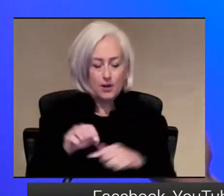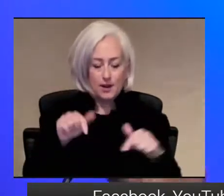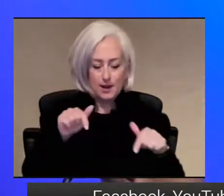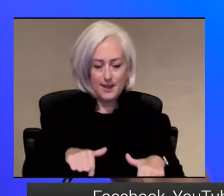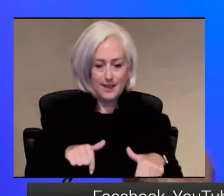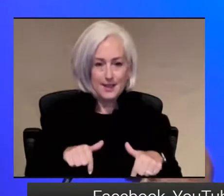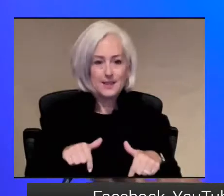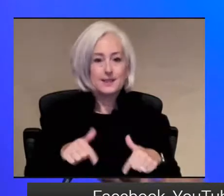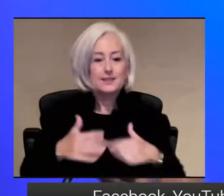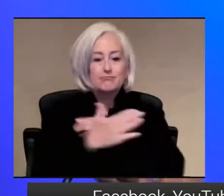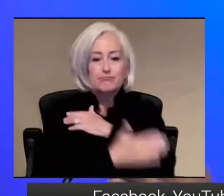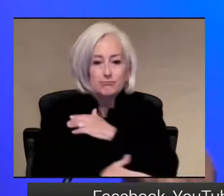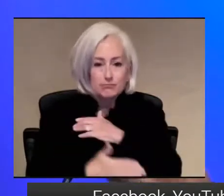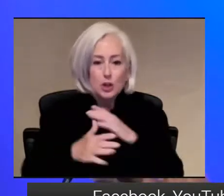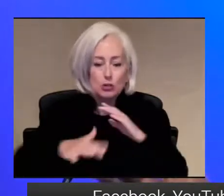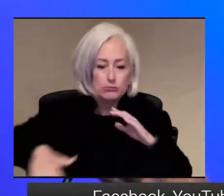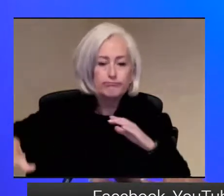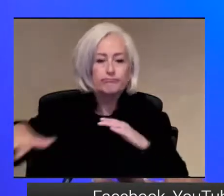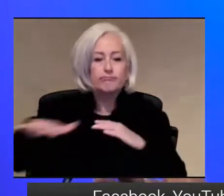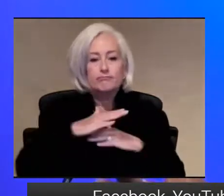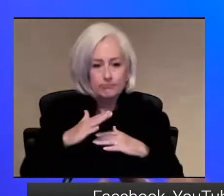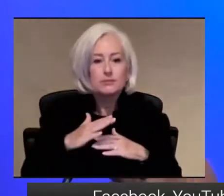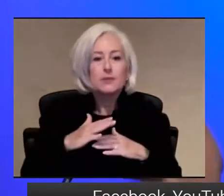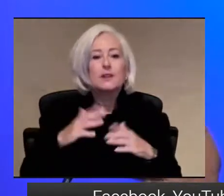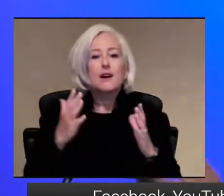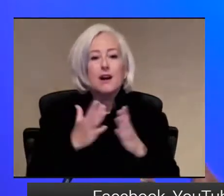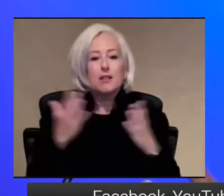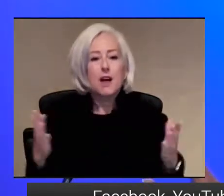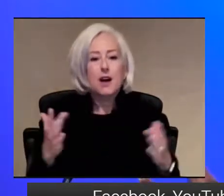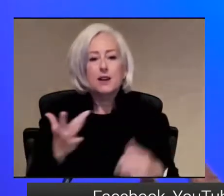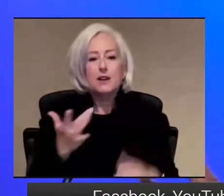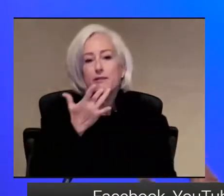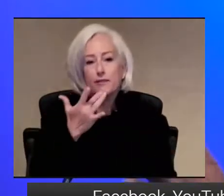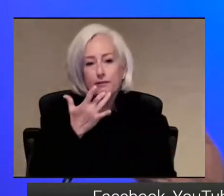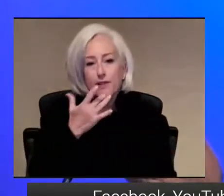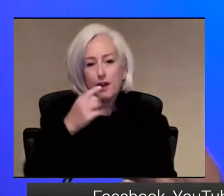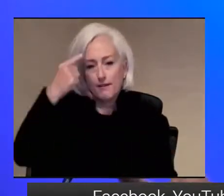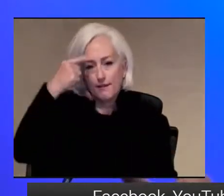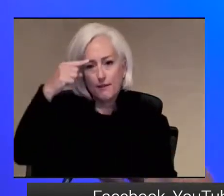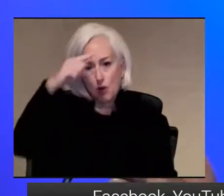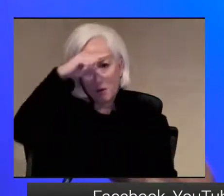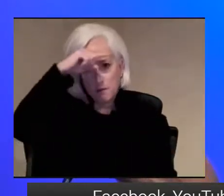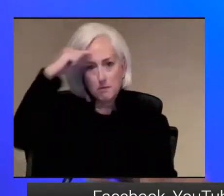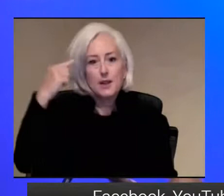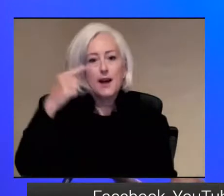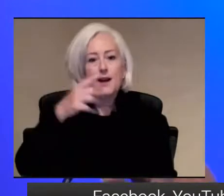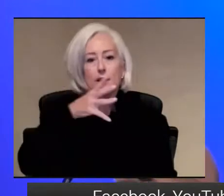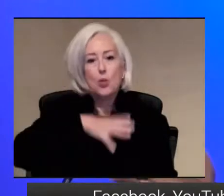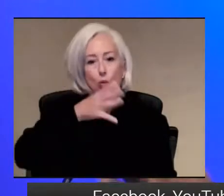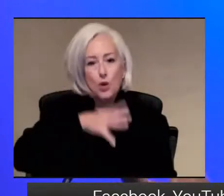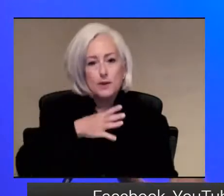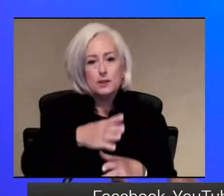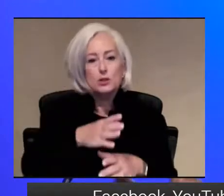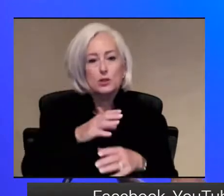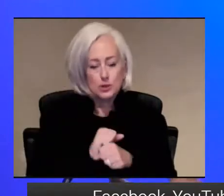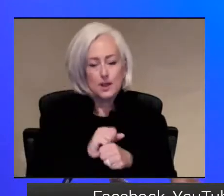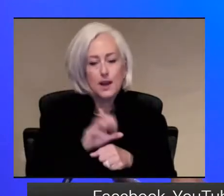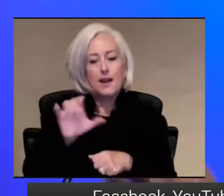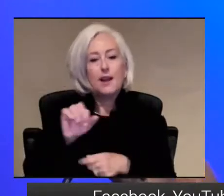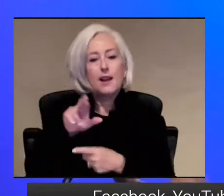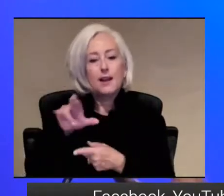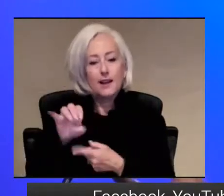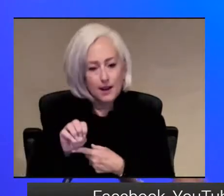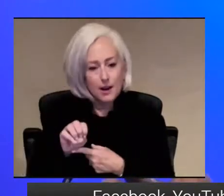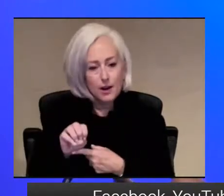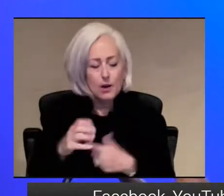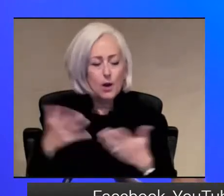happening with black women being able to receive health care, but not only in the healthcare system, we're talking about in the community. What are some of those stressors